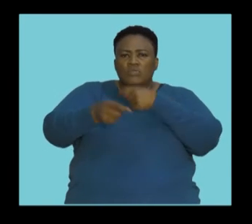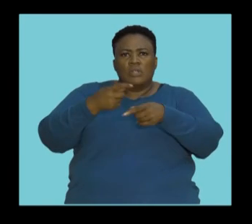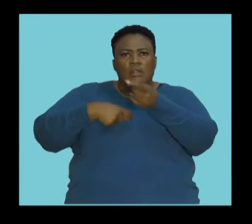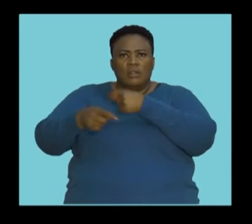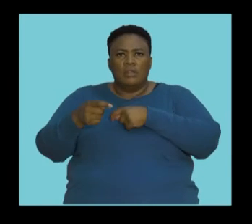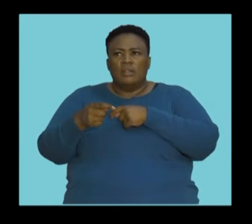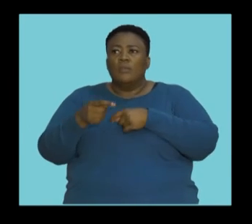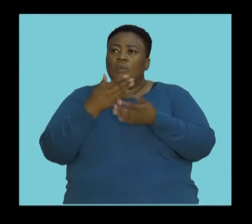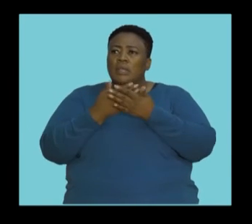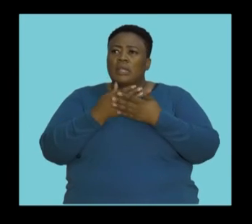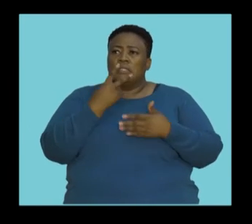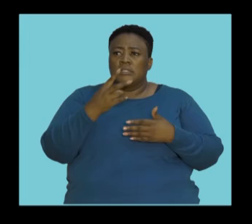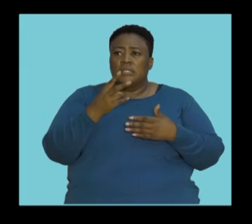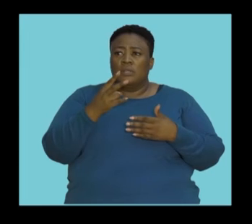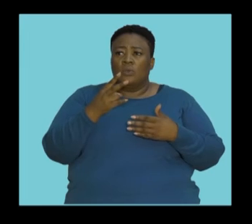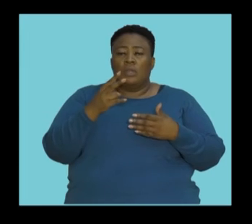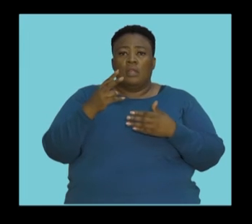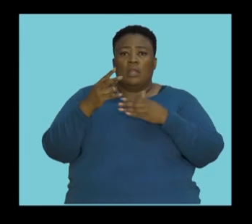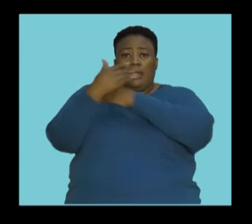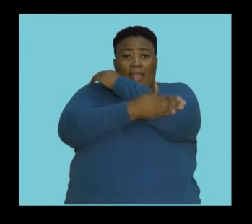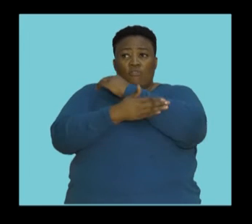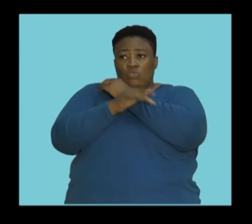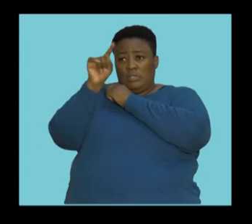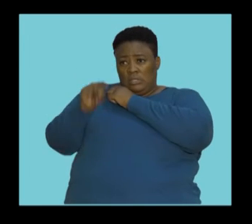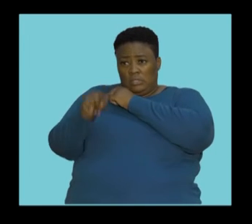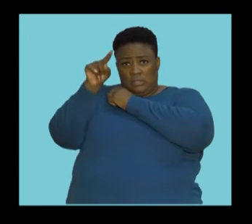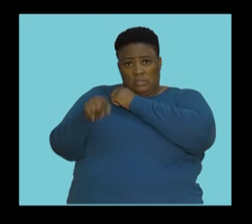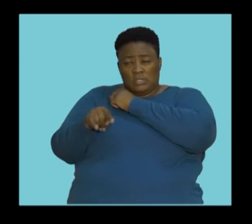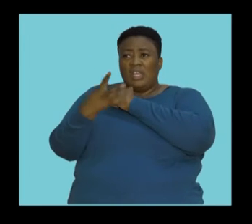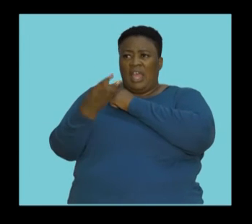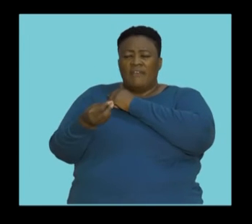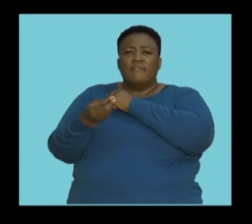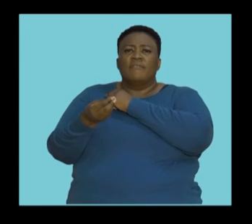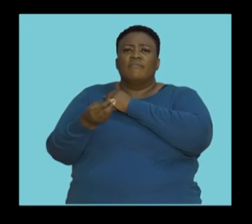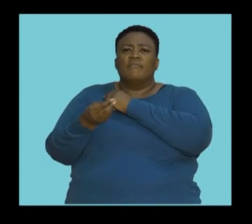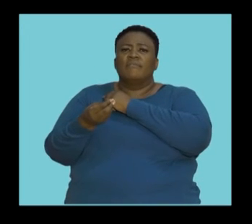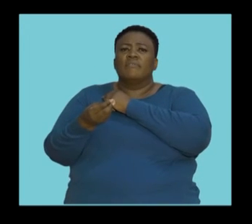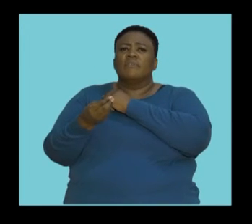retail stages, we can see that these countries that are developed have a